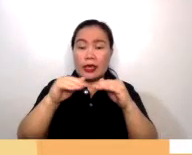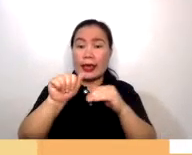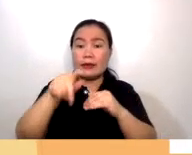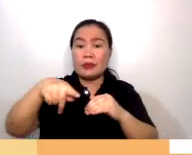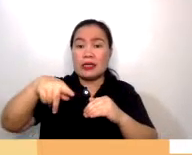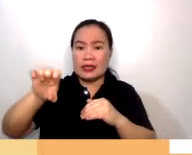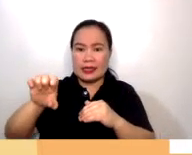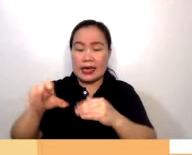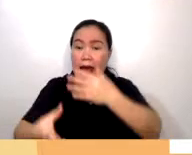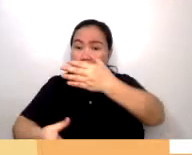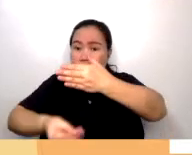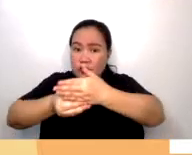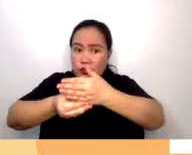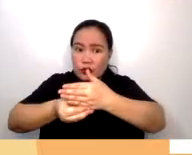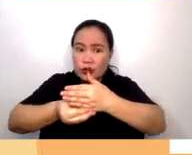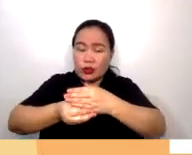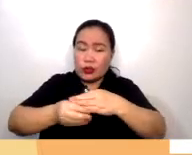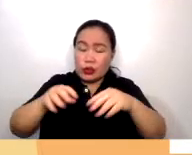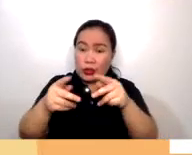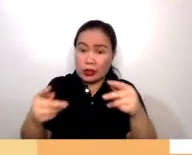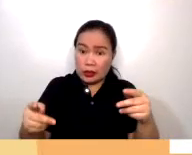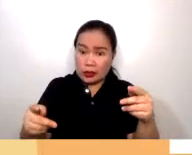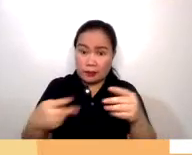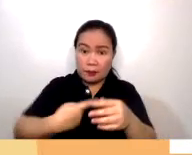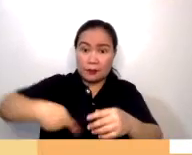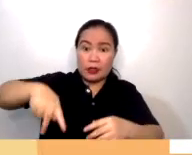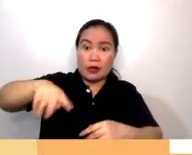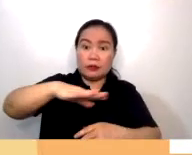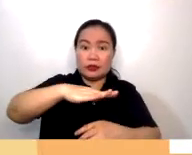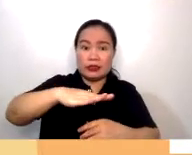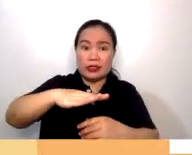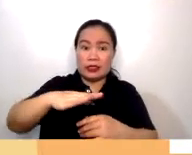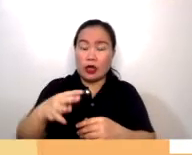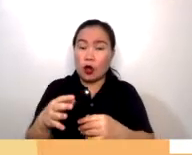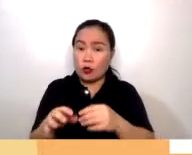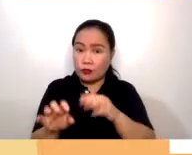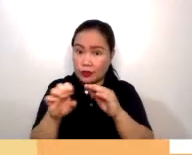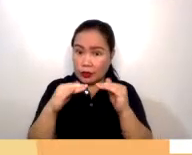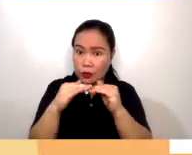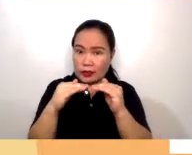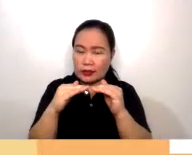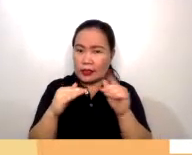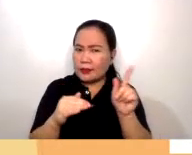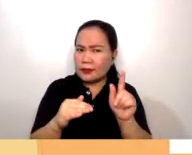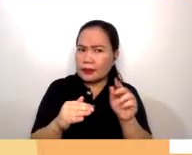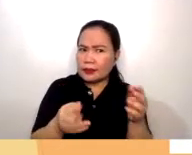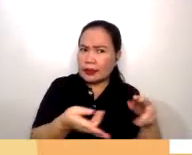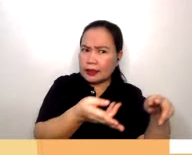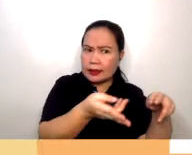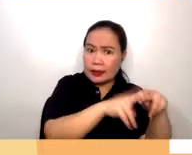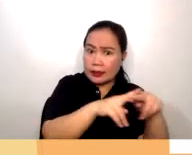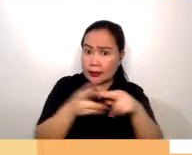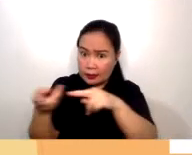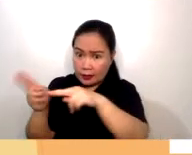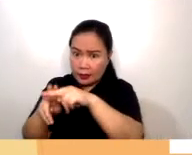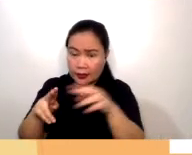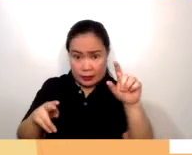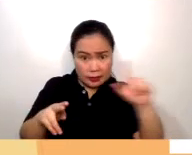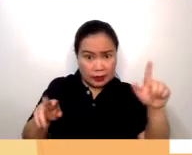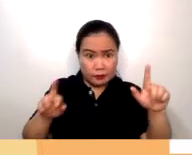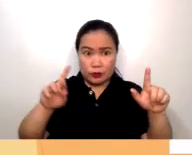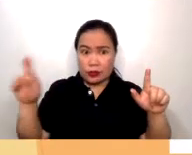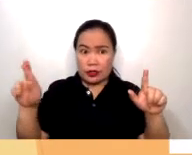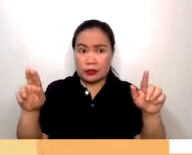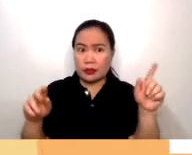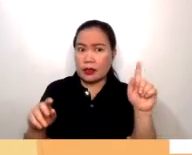stands for addition property of equality. And ano ang i-add natin? So tingin